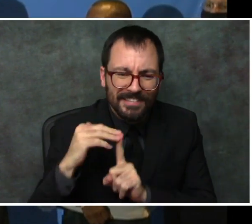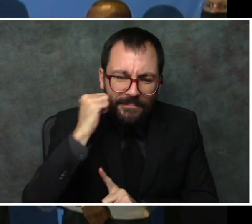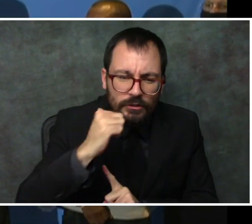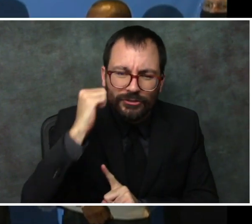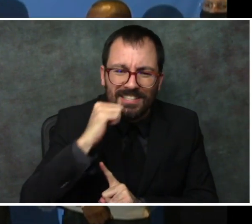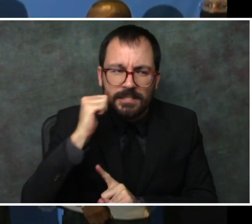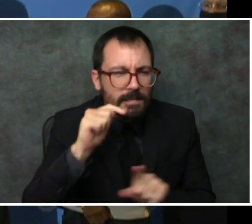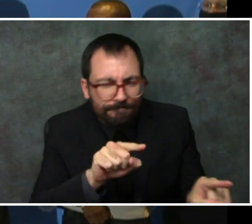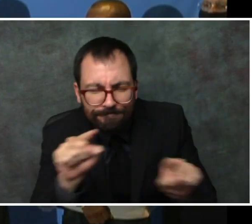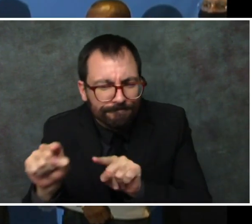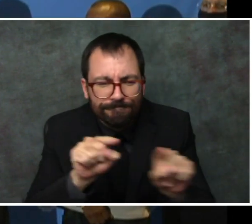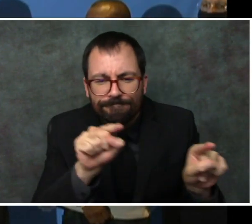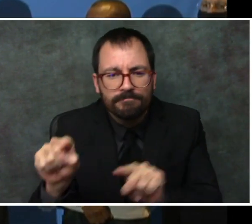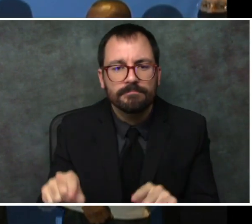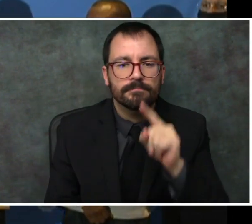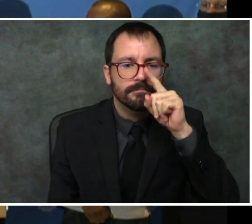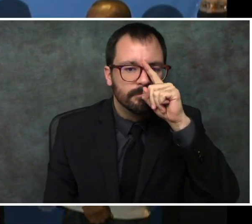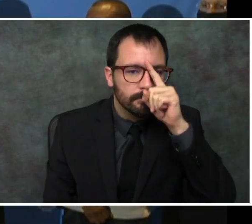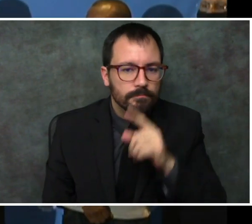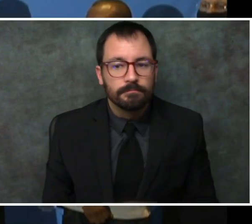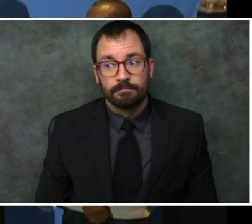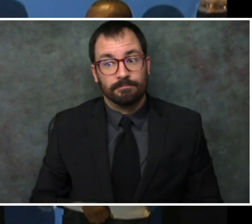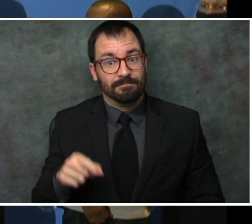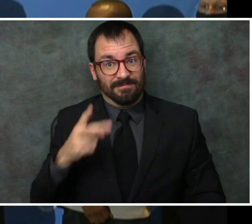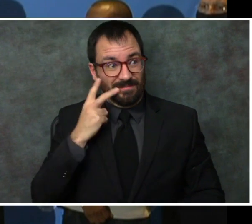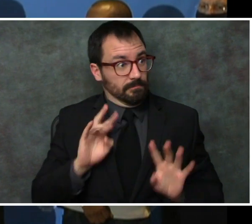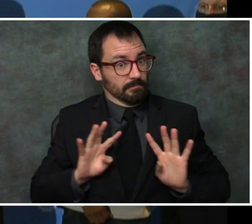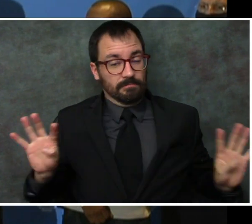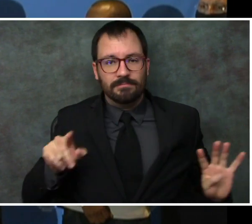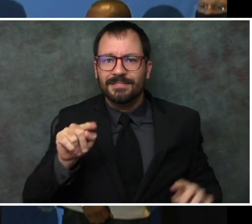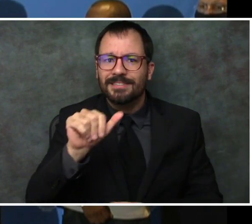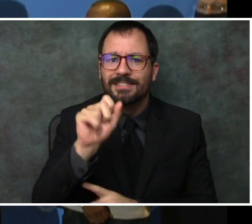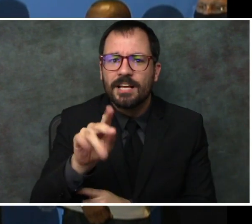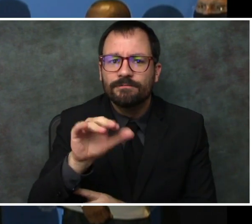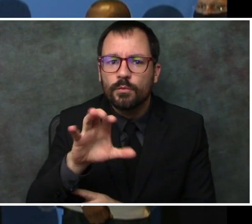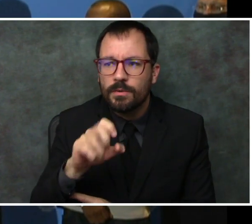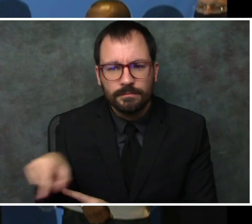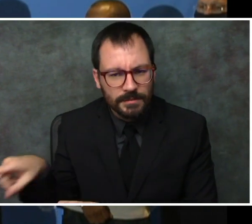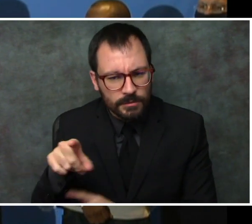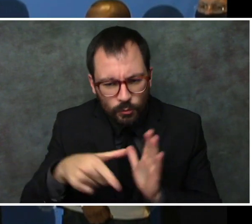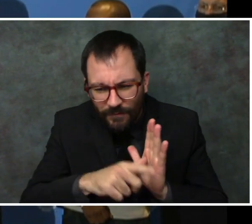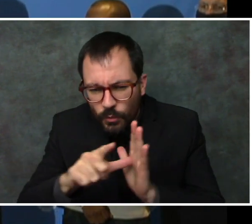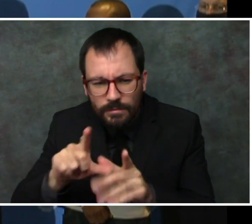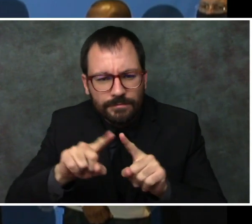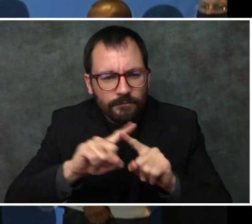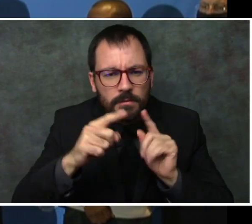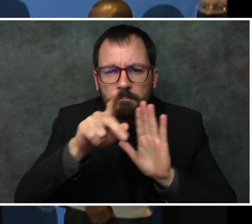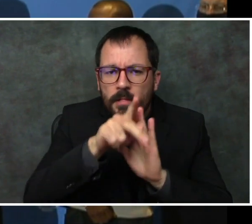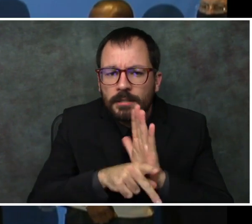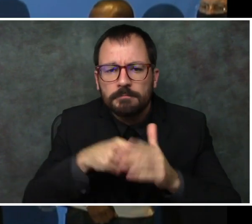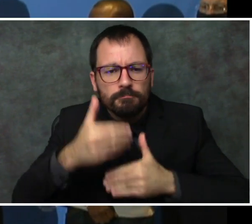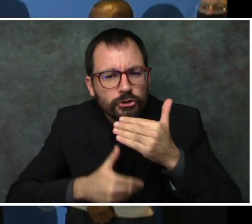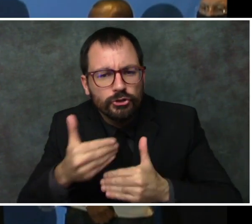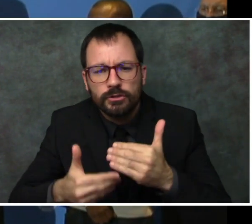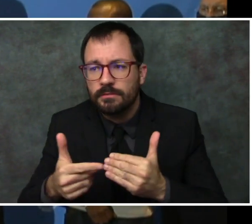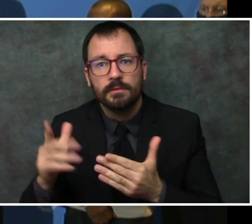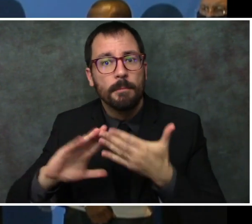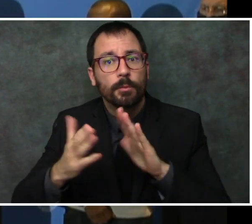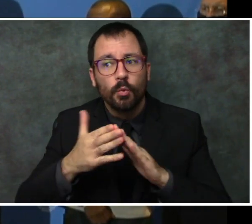and procedures, to take community input and work with the community, and to present recommendations and actions for